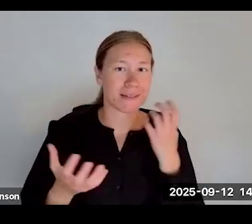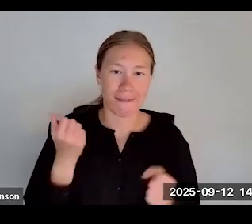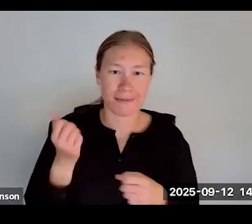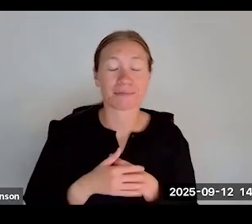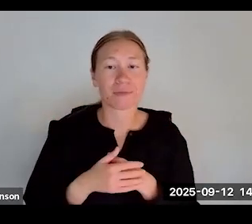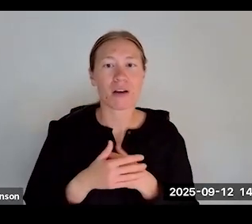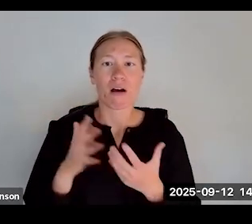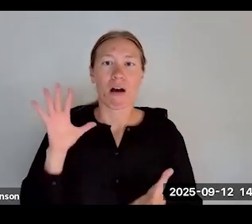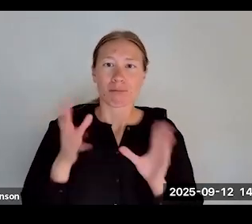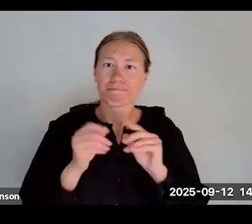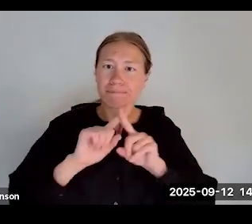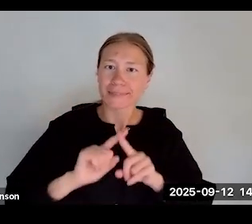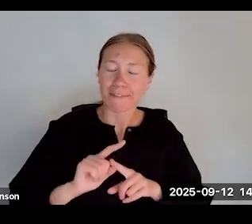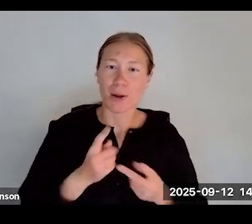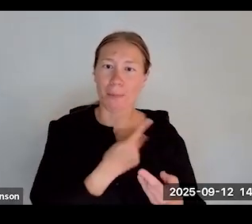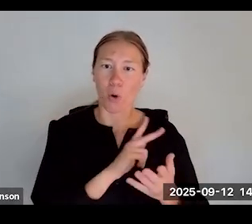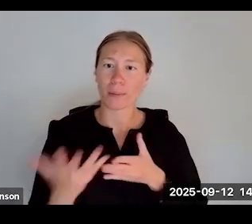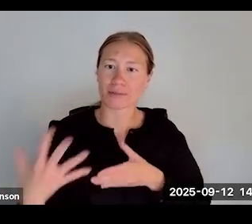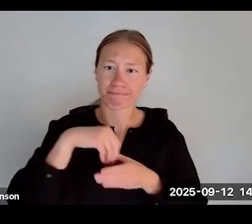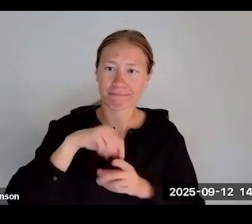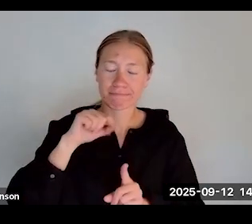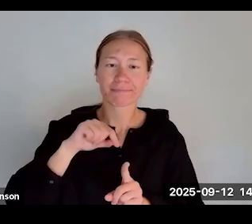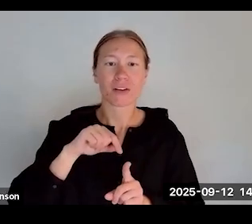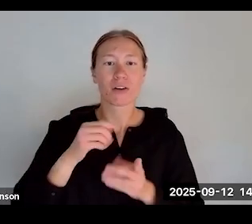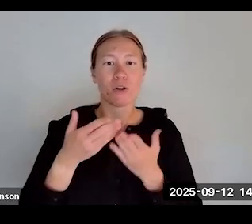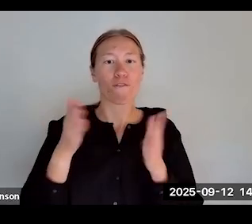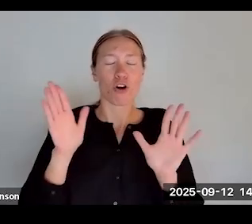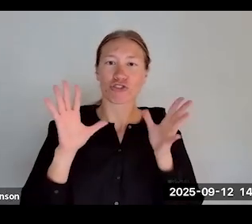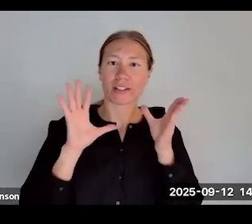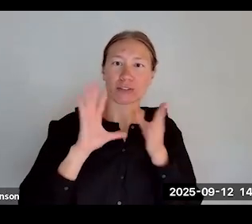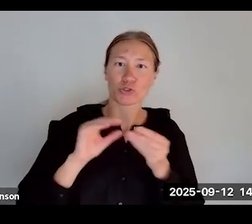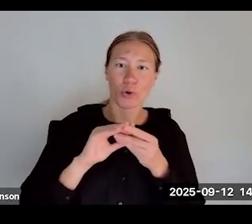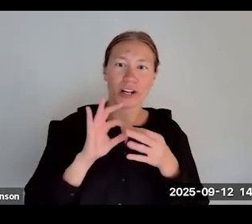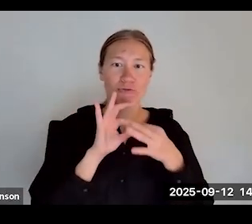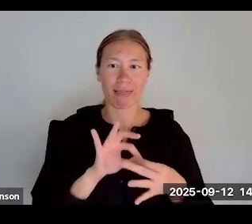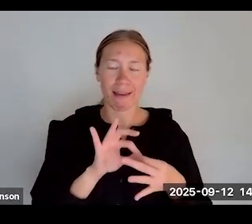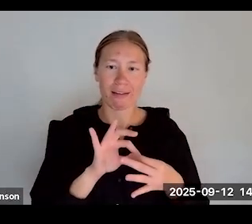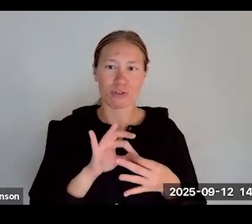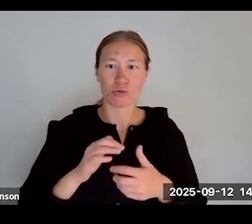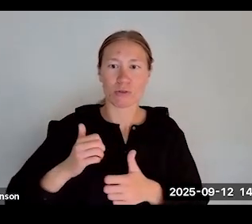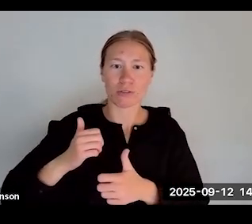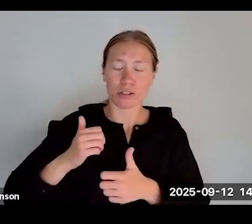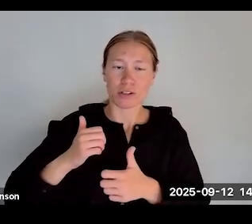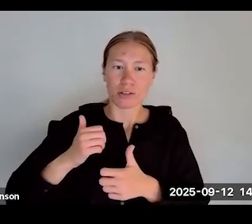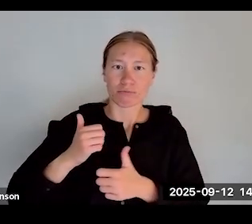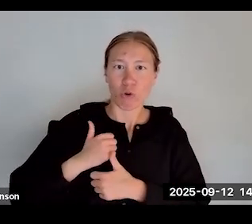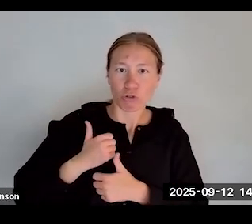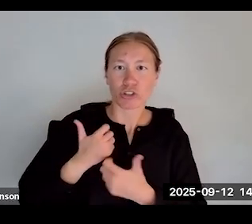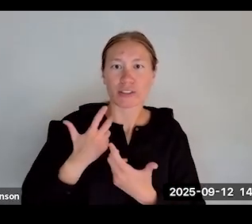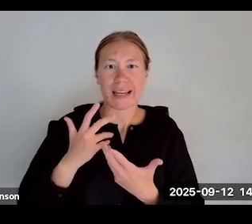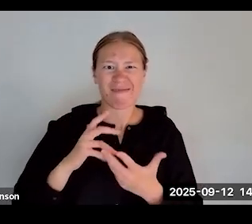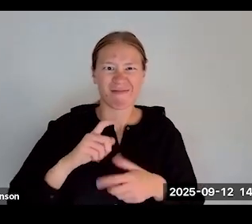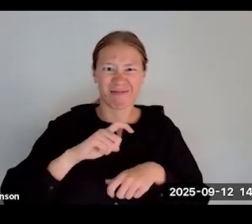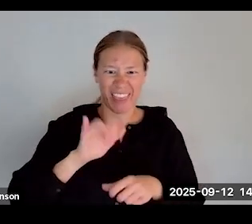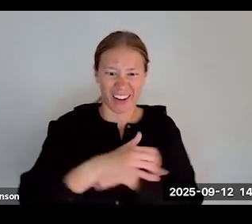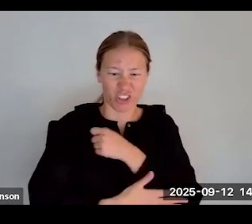tell an overarching story about an occupied town in a time of political unrest. Soldiers shoot